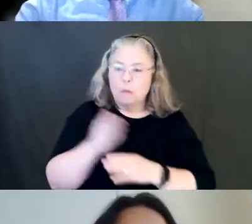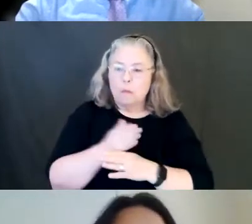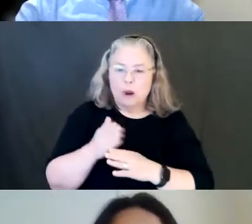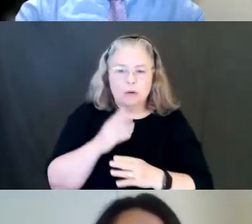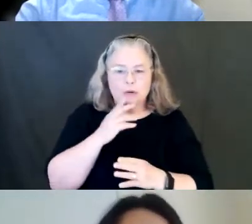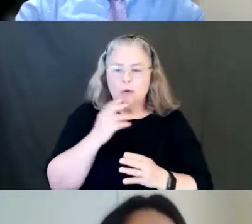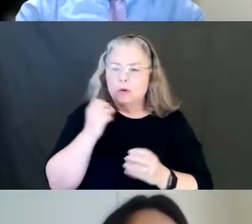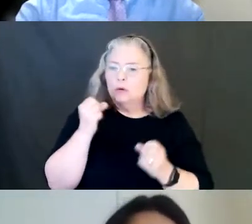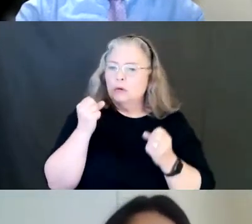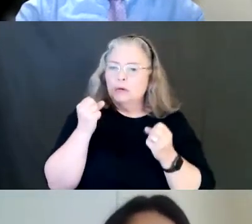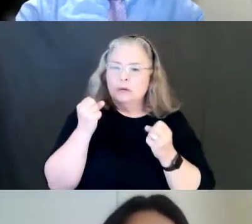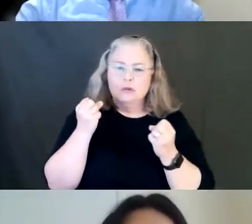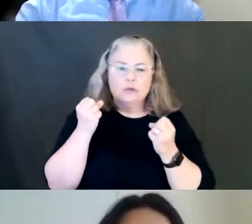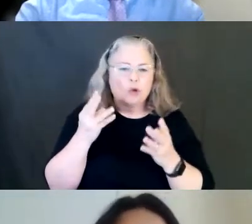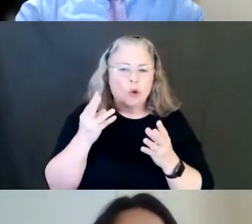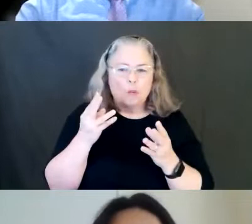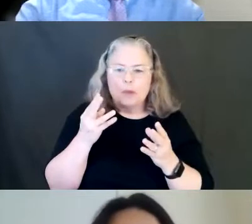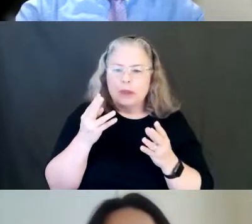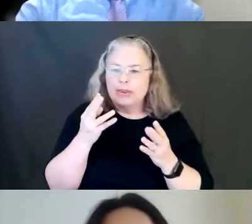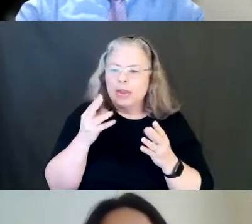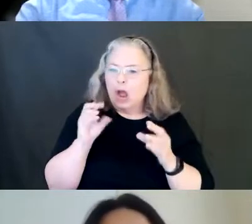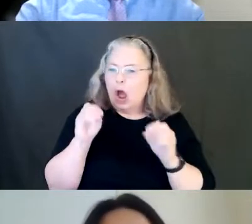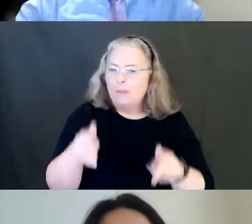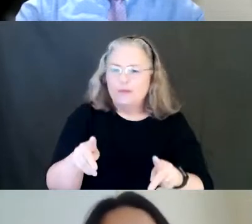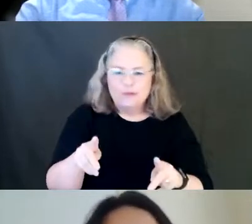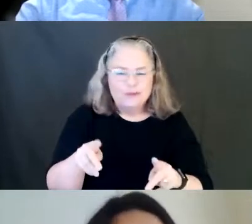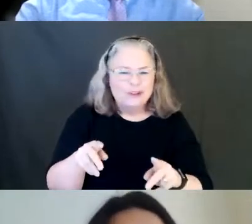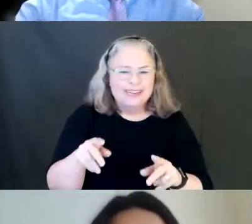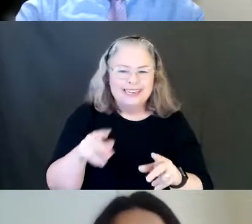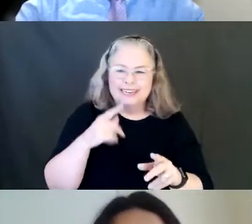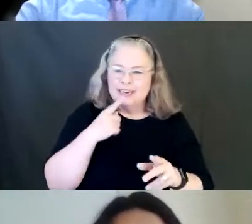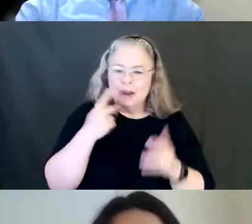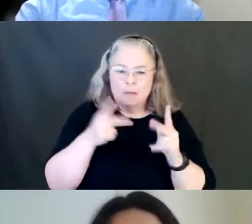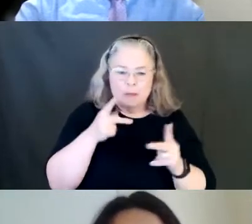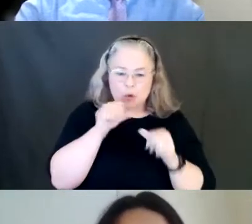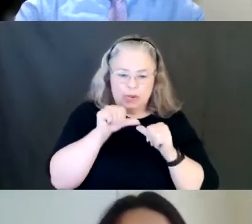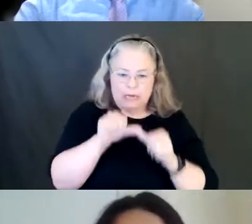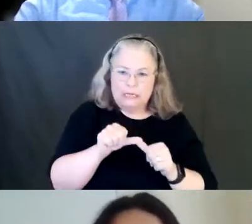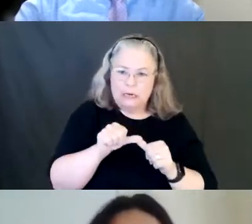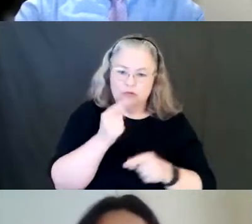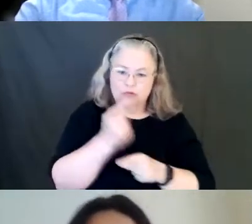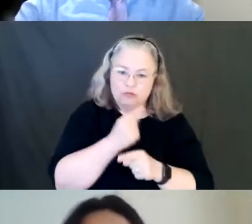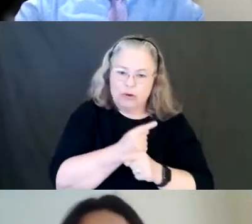so many windows of opportunity. So places that contain regular engagement. So if you